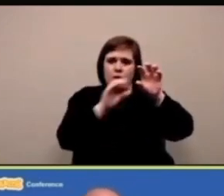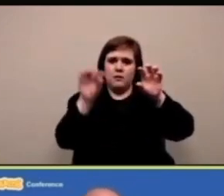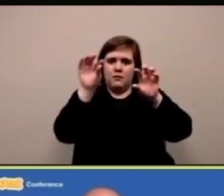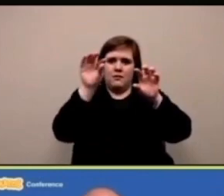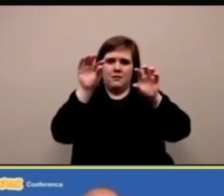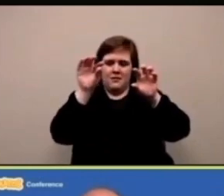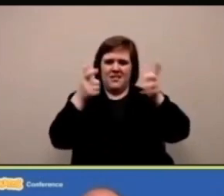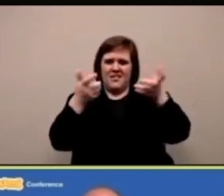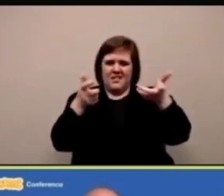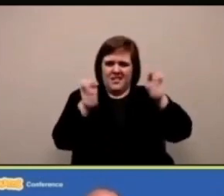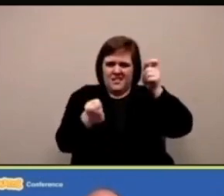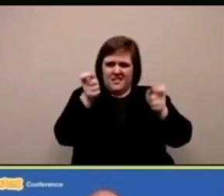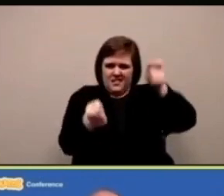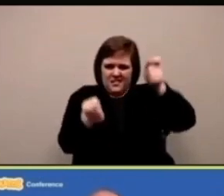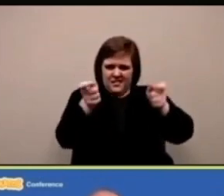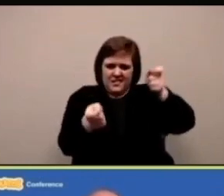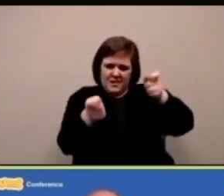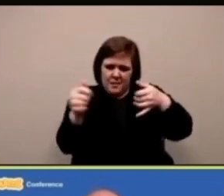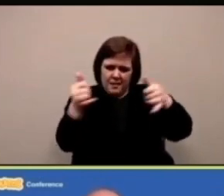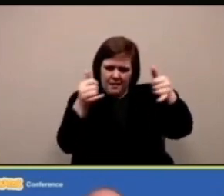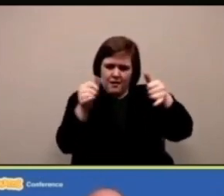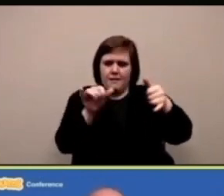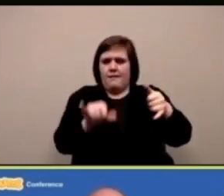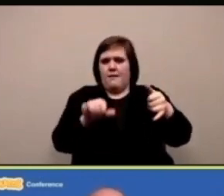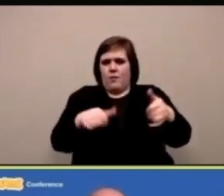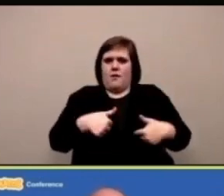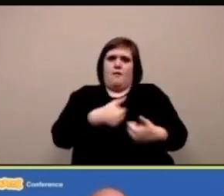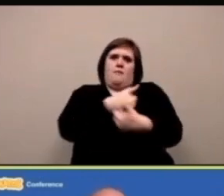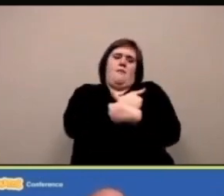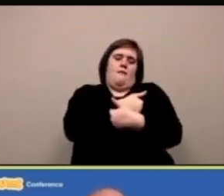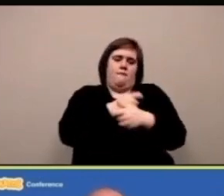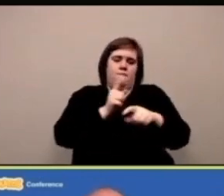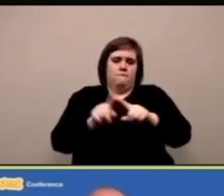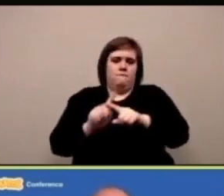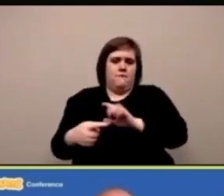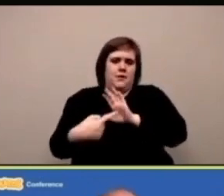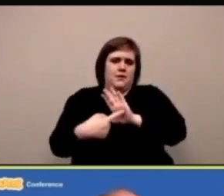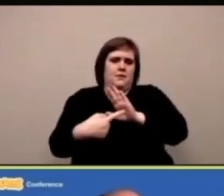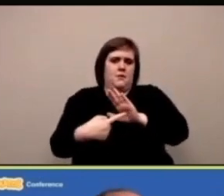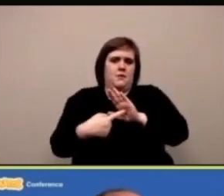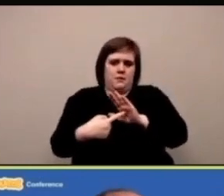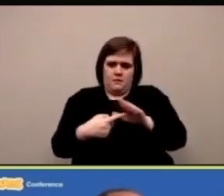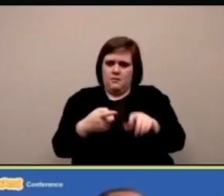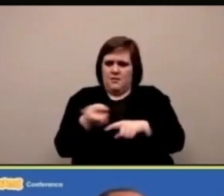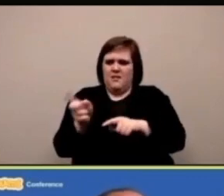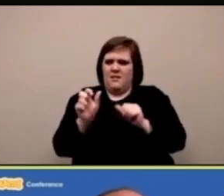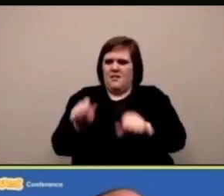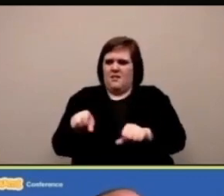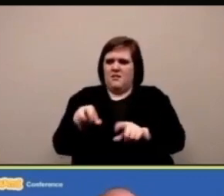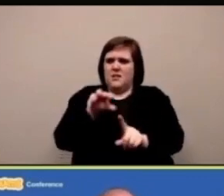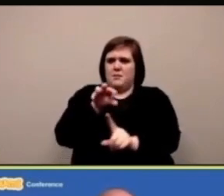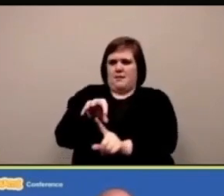there's different things that you can do. And I do love the examples that the Spotlight group was able to share.